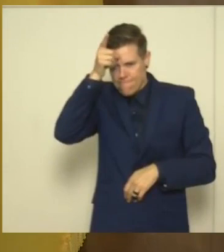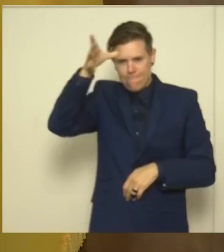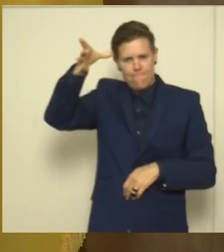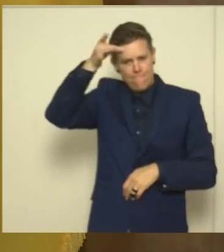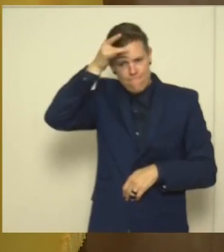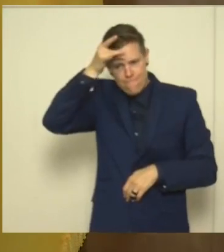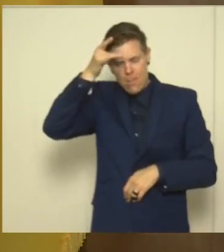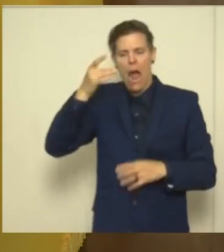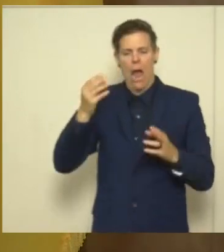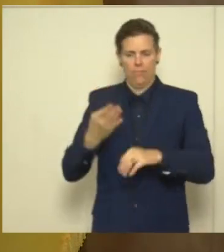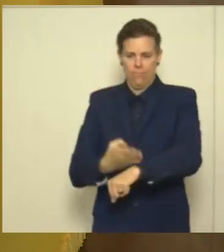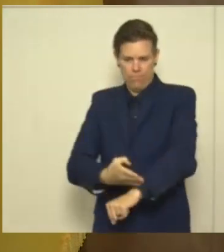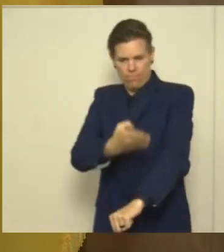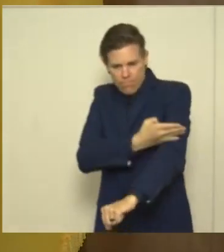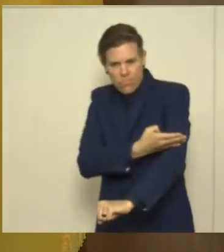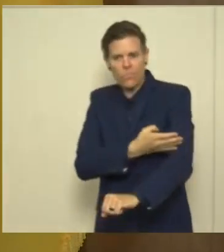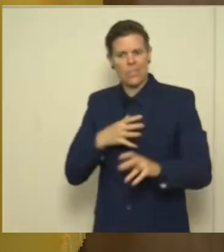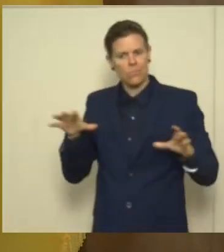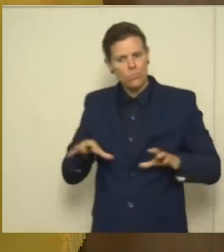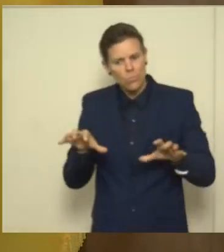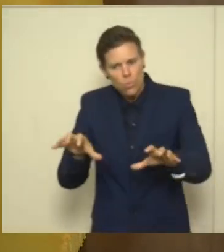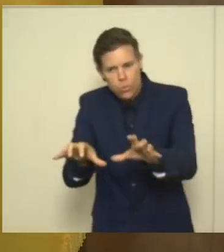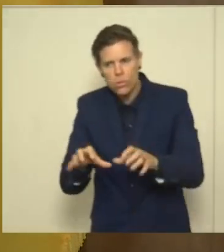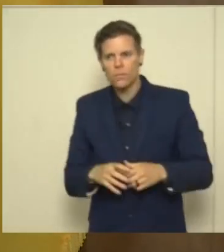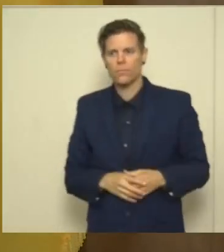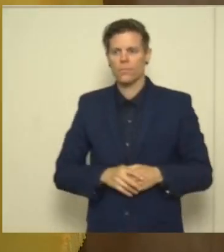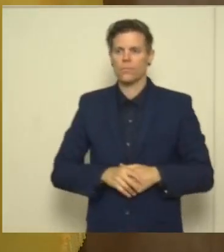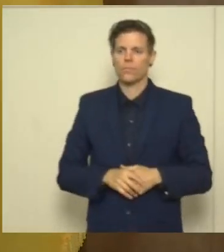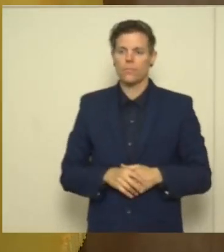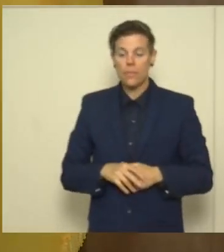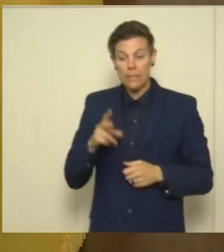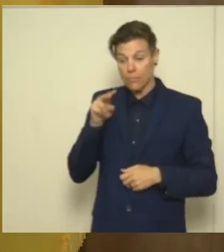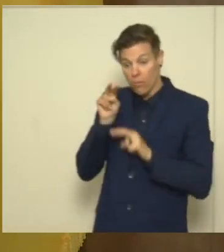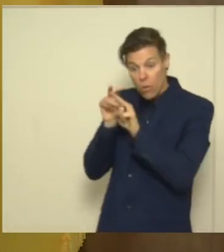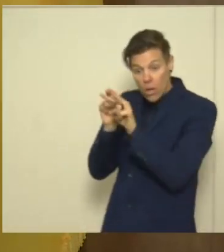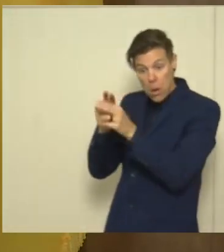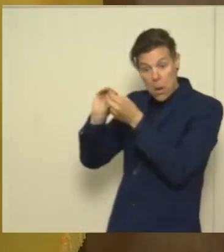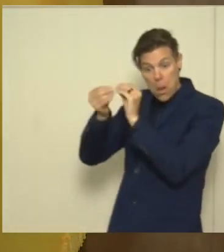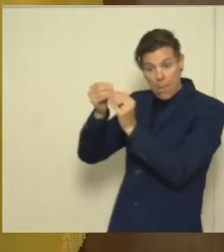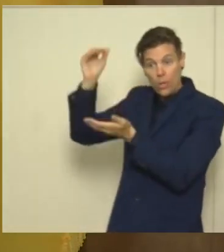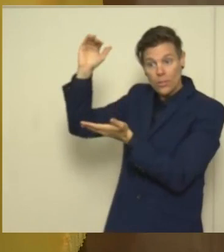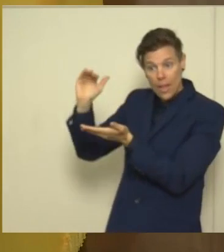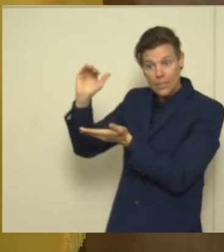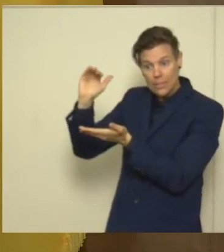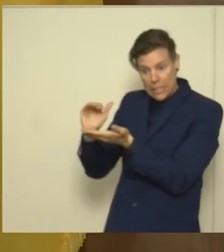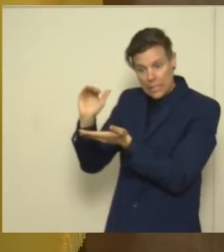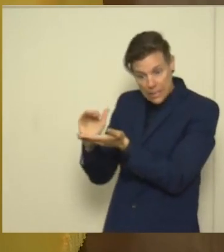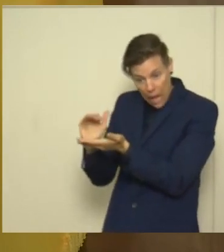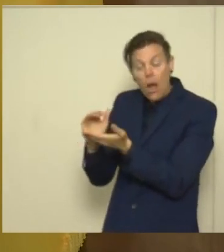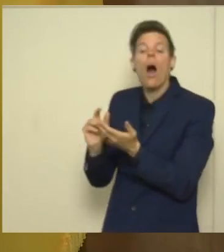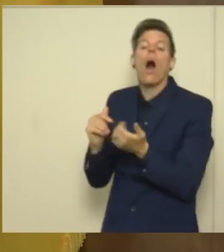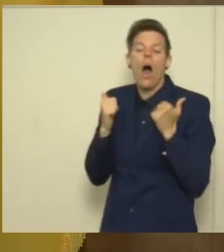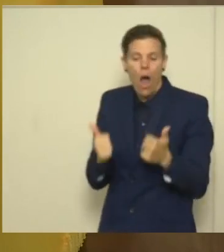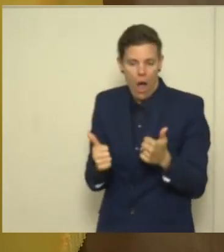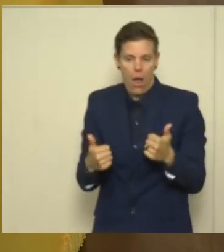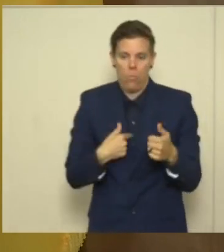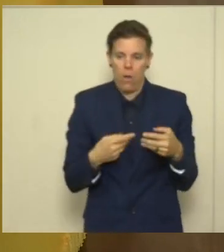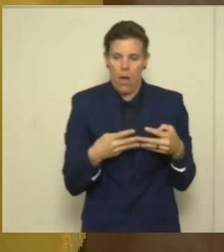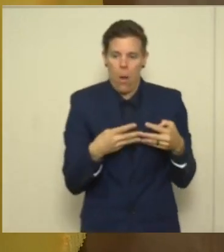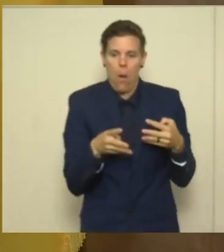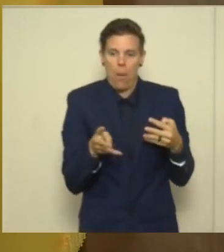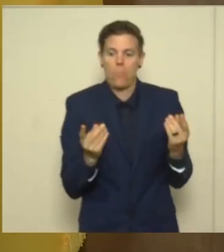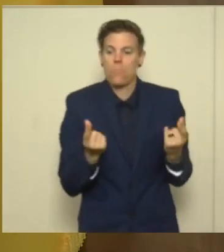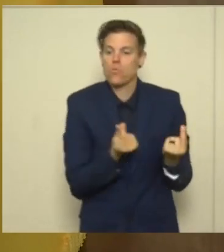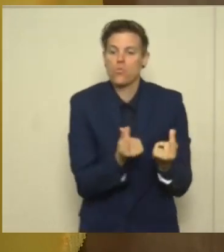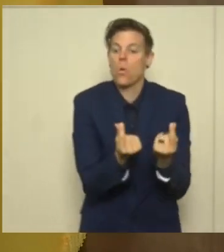get a bump, and we'll flatten it and get a bump. But we expect that we're seeing the end results of largely Labor Day weekend and